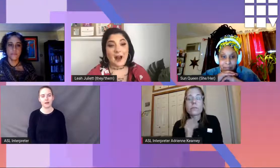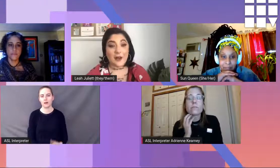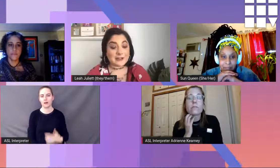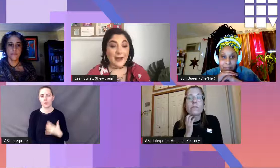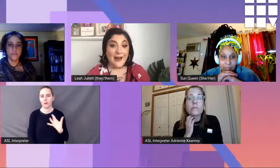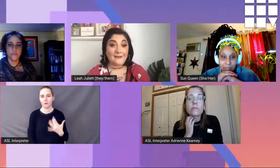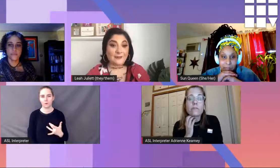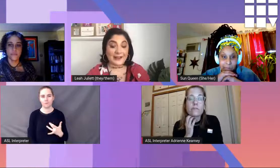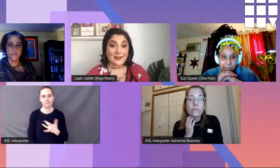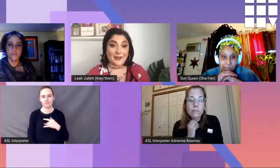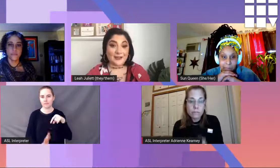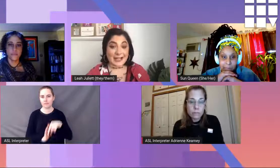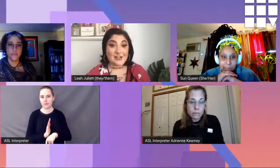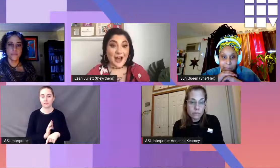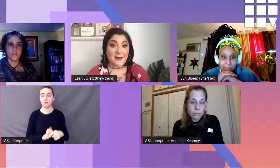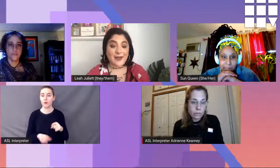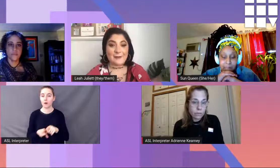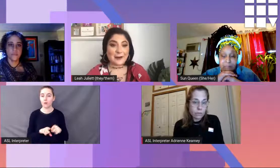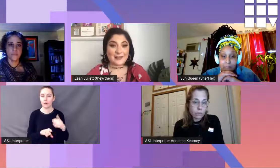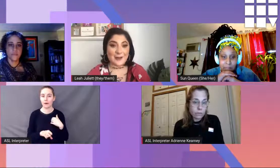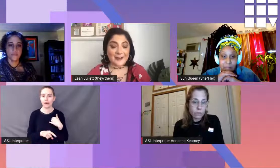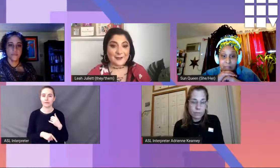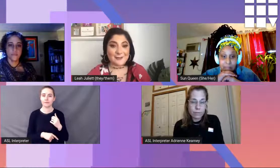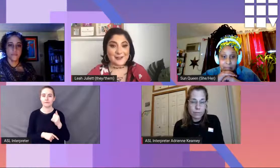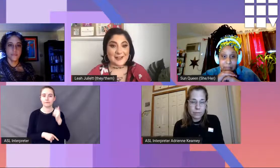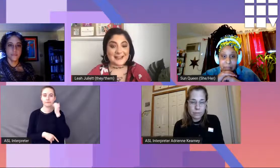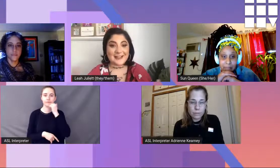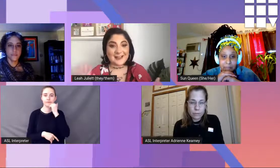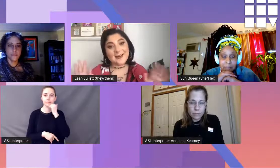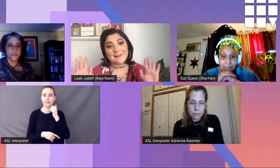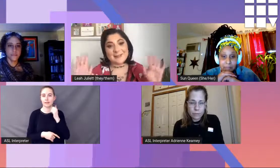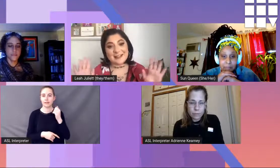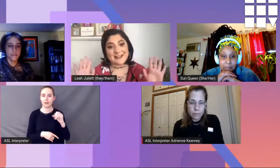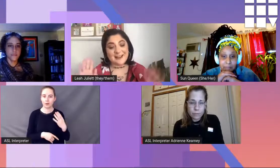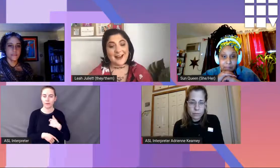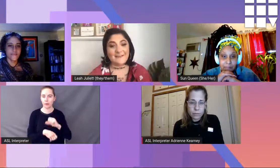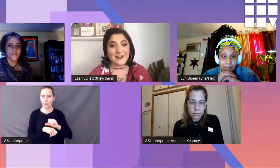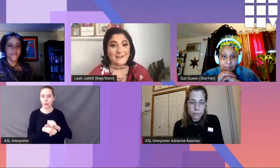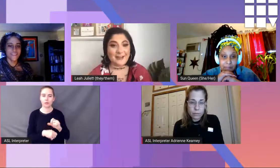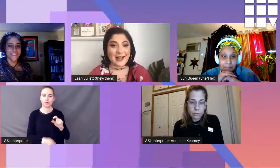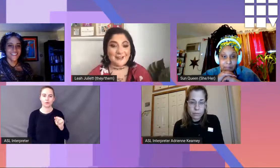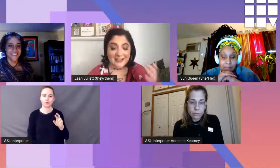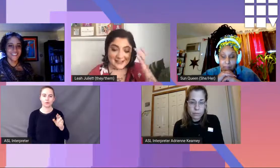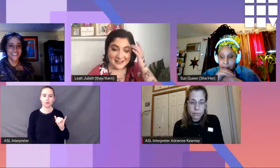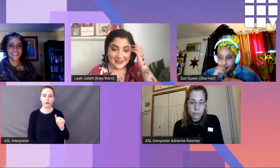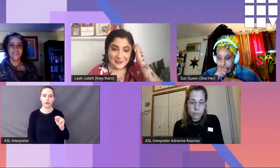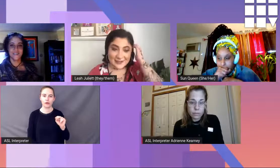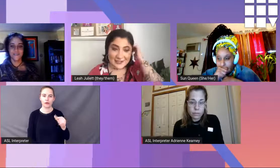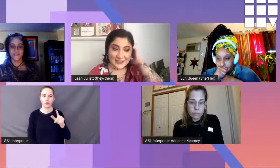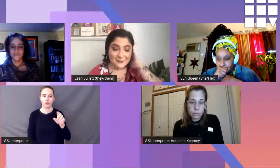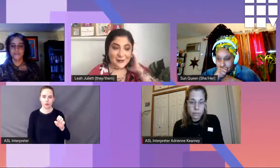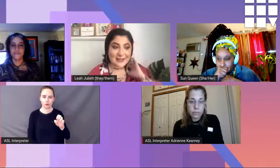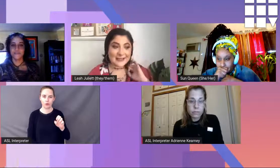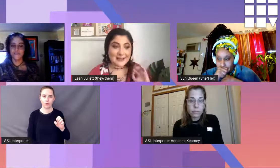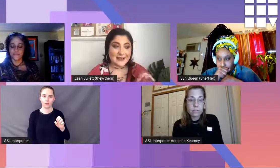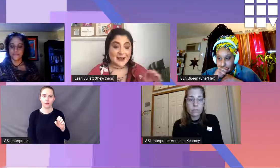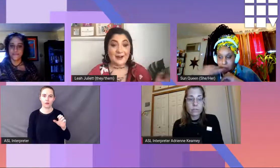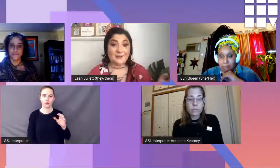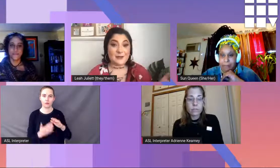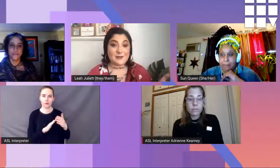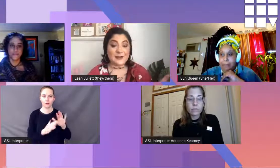I also have a regular day job. I work at Triangle Community Center, which is Fairfield County's LGBTQ